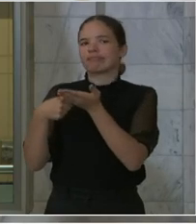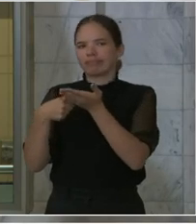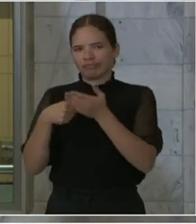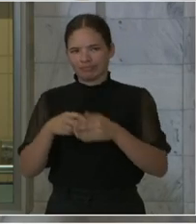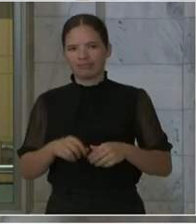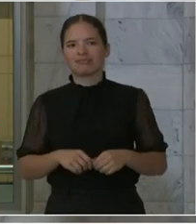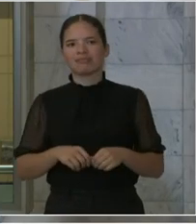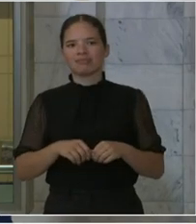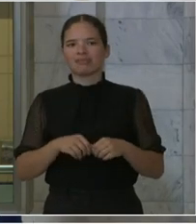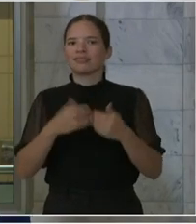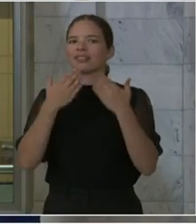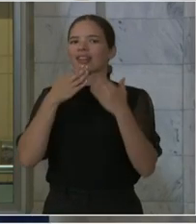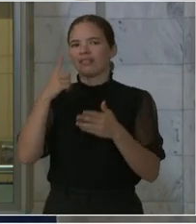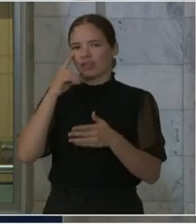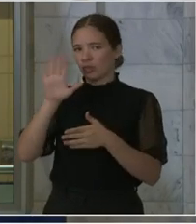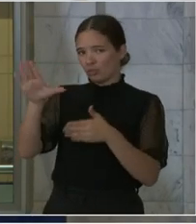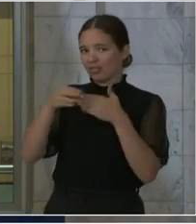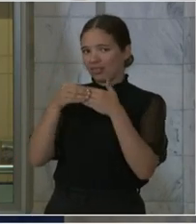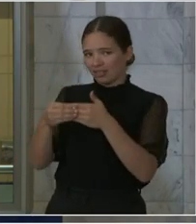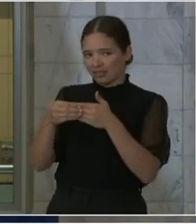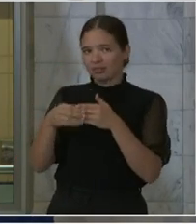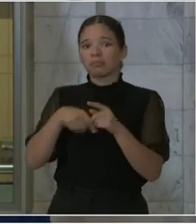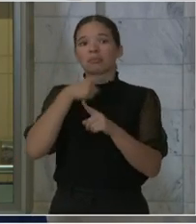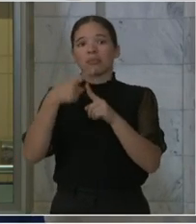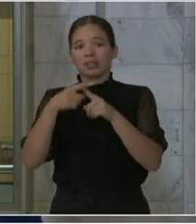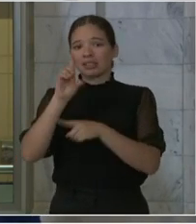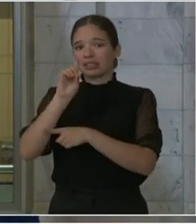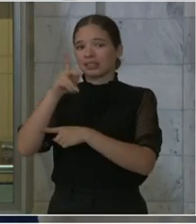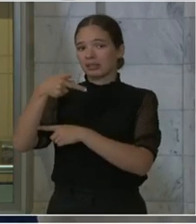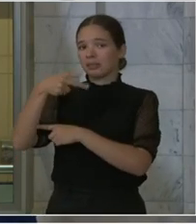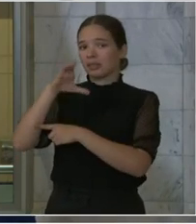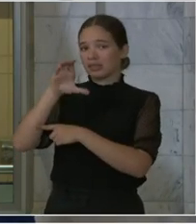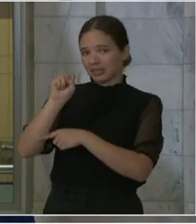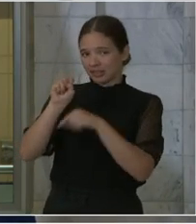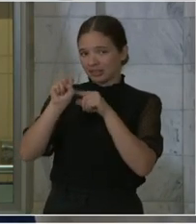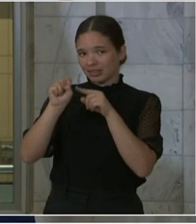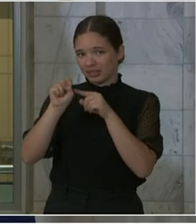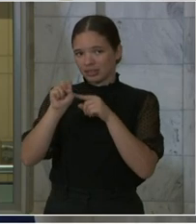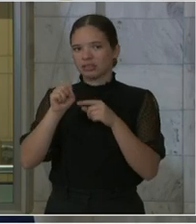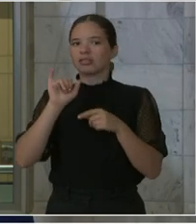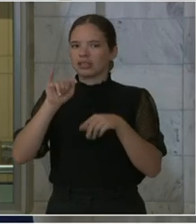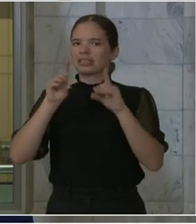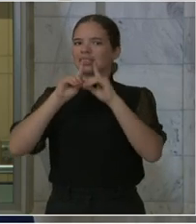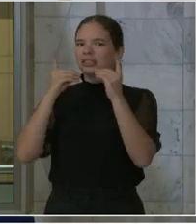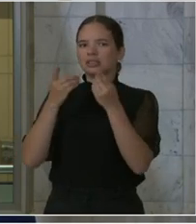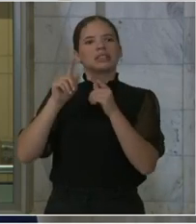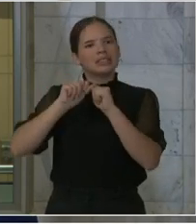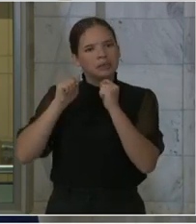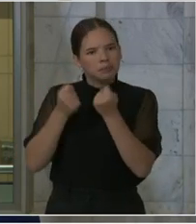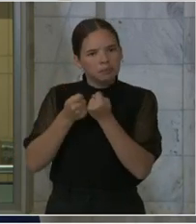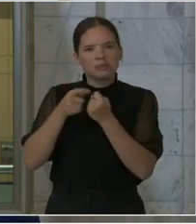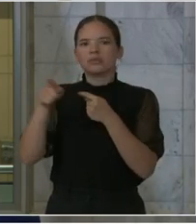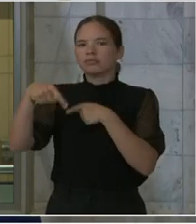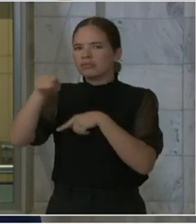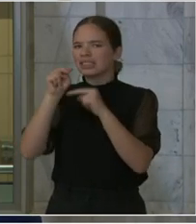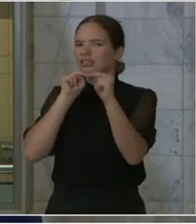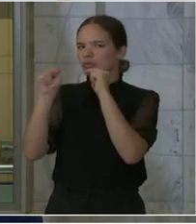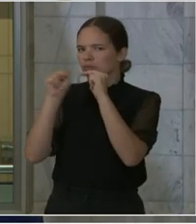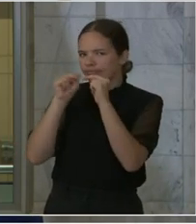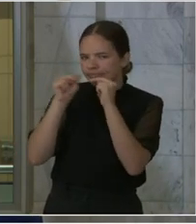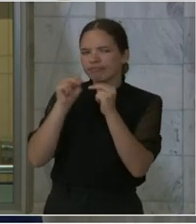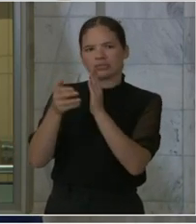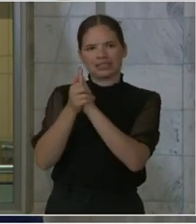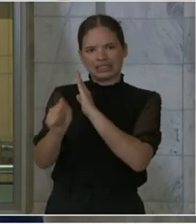leadership, and also the DCPS General Counsel team and their negotiation strategies and skills. Thank you again